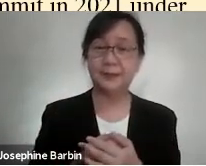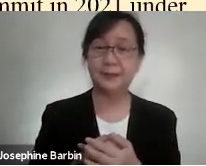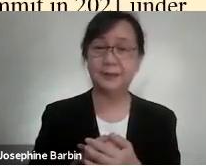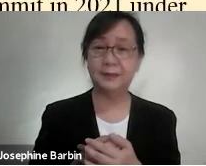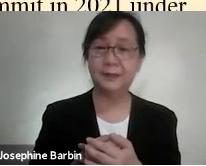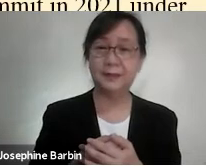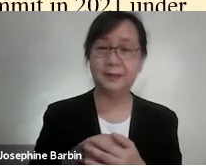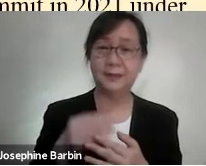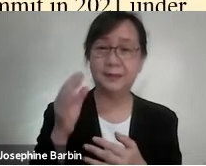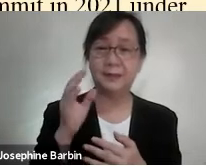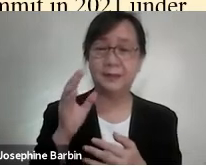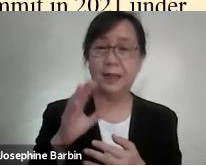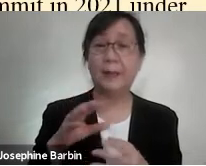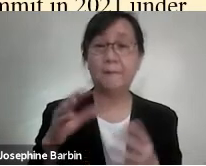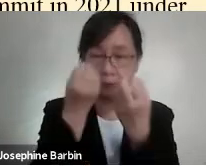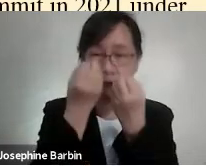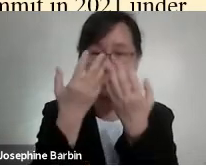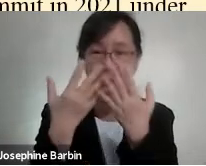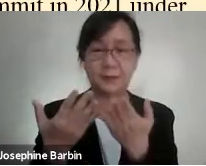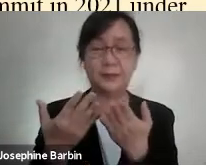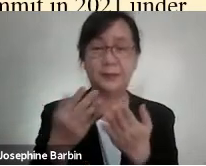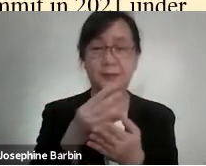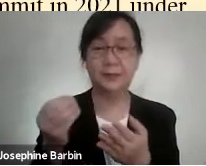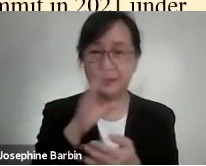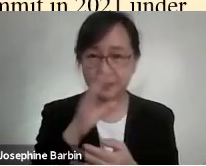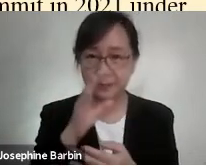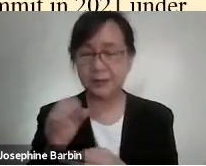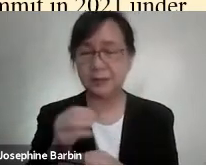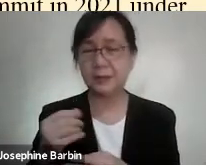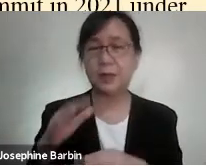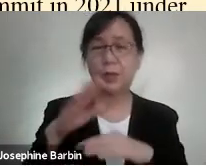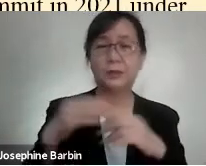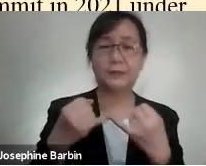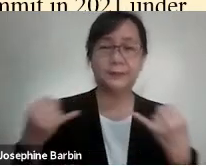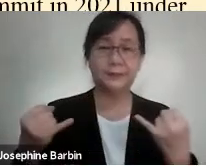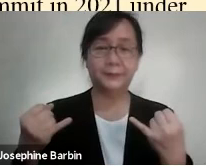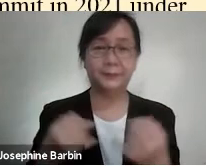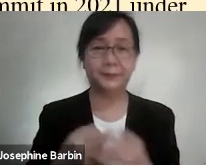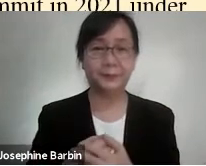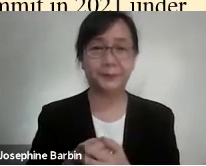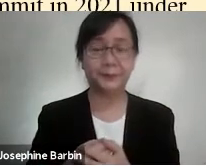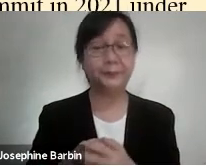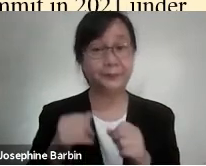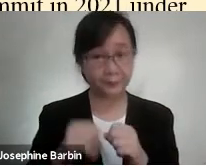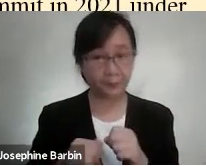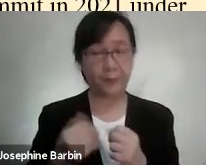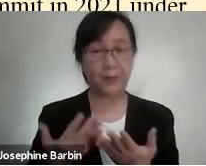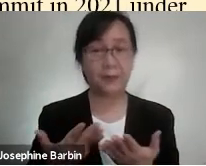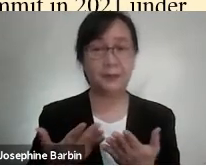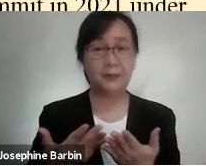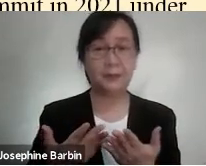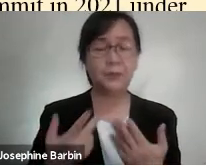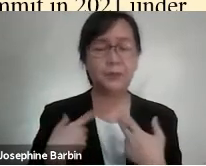search the information and also a lot of things online, right? So there are